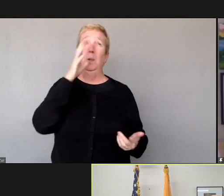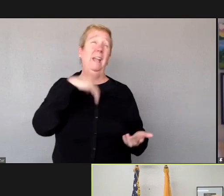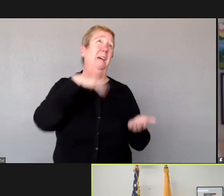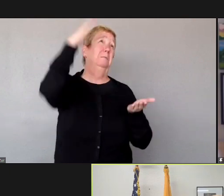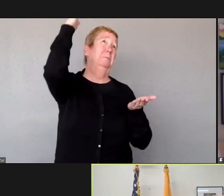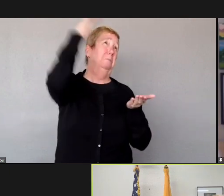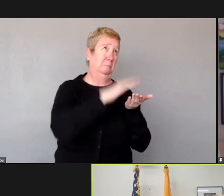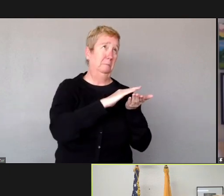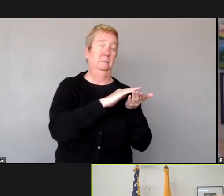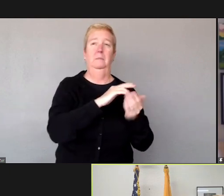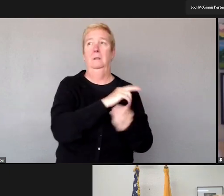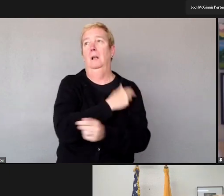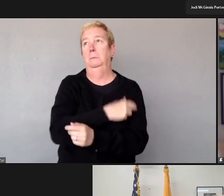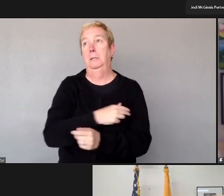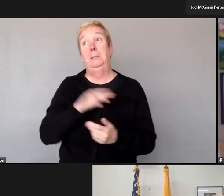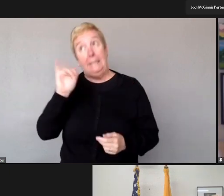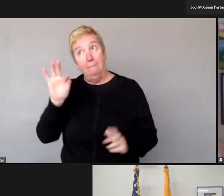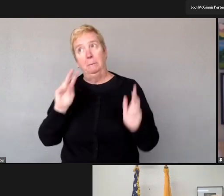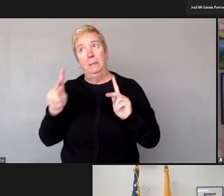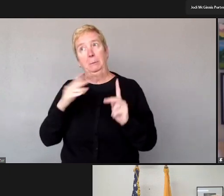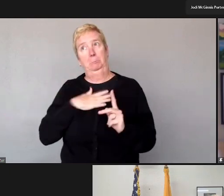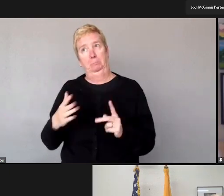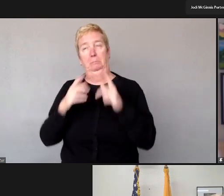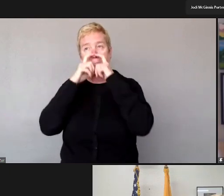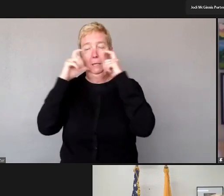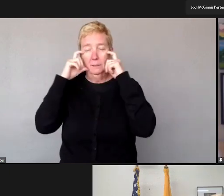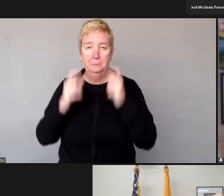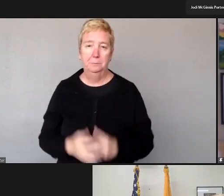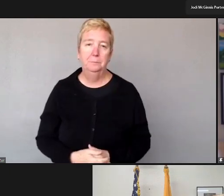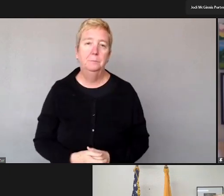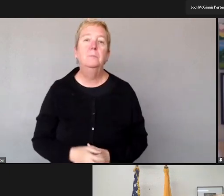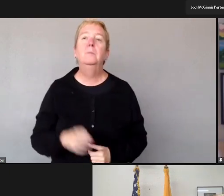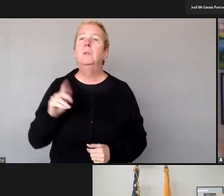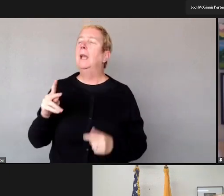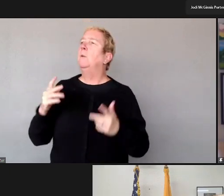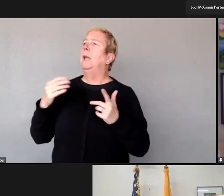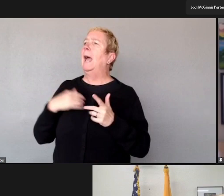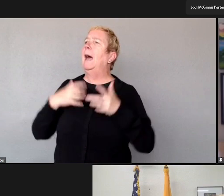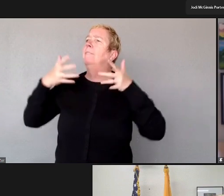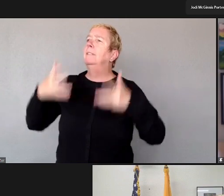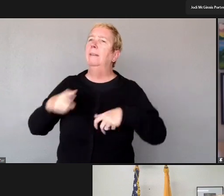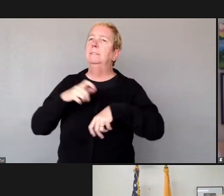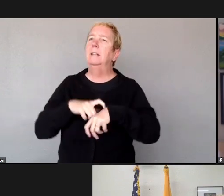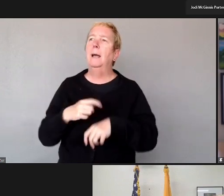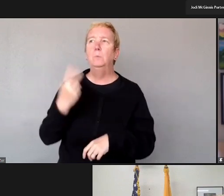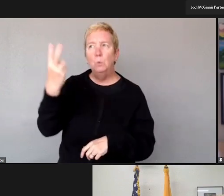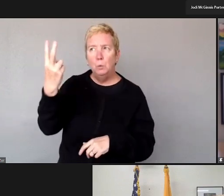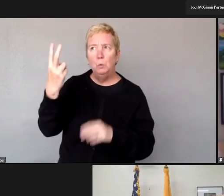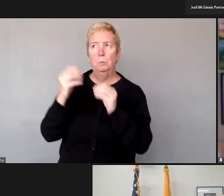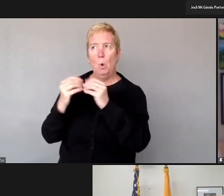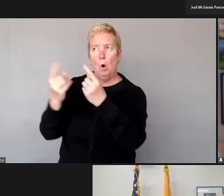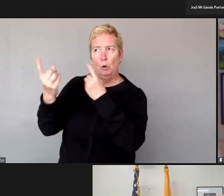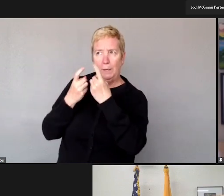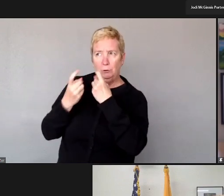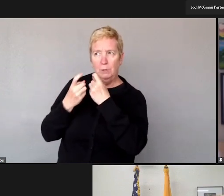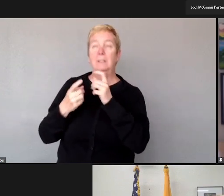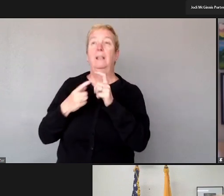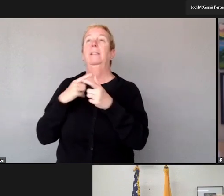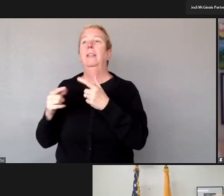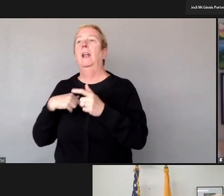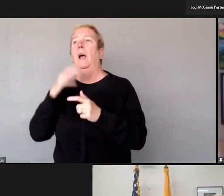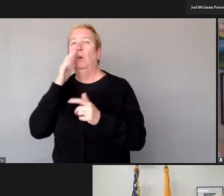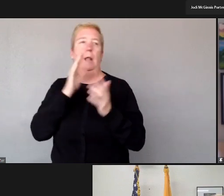deaths. All right, thank you, Mike. We have enough time for 2 more questions, and then I'll ask Dr. Scrace and